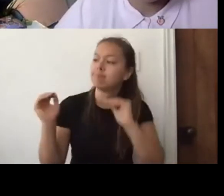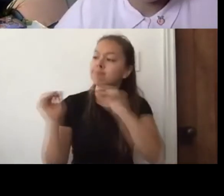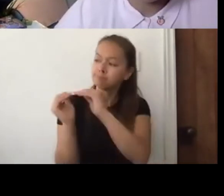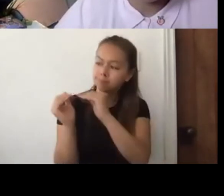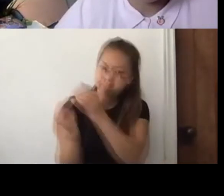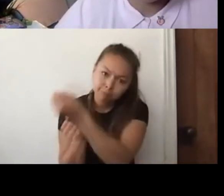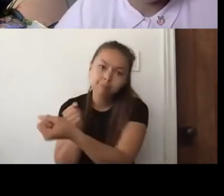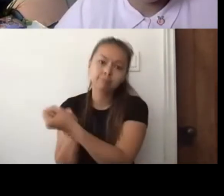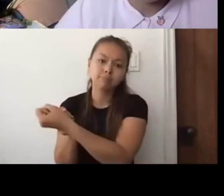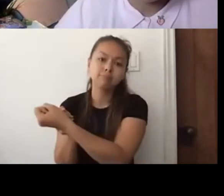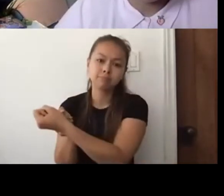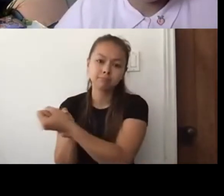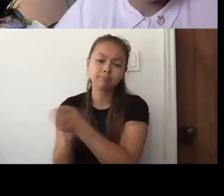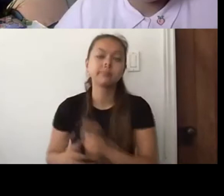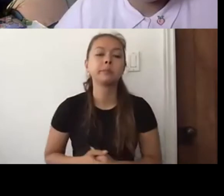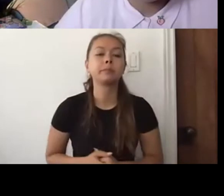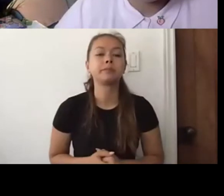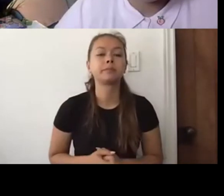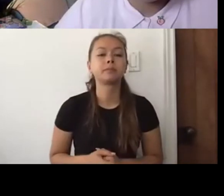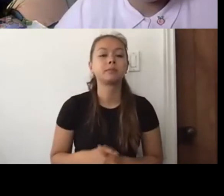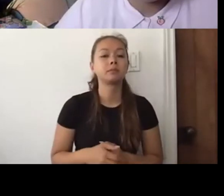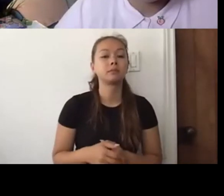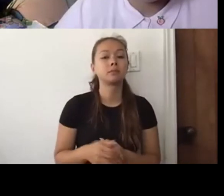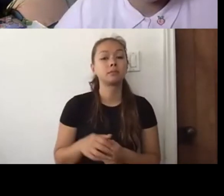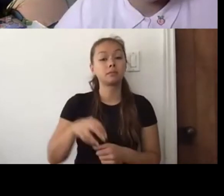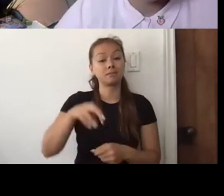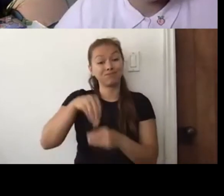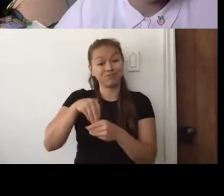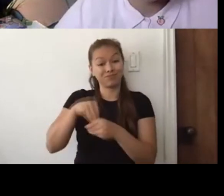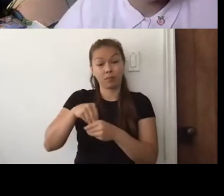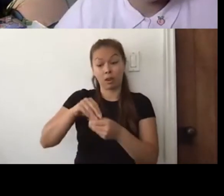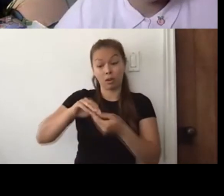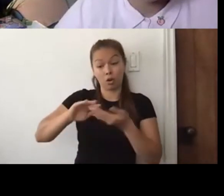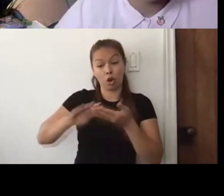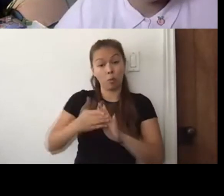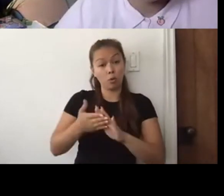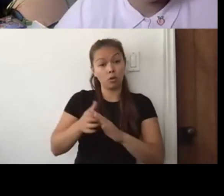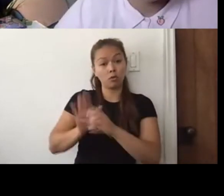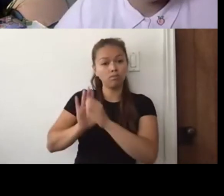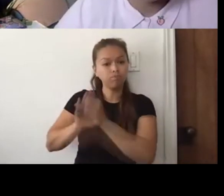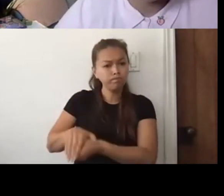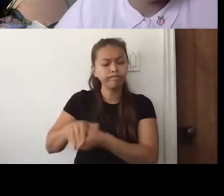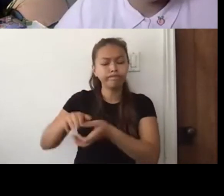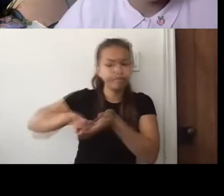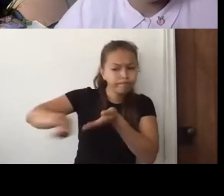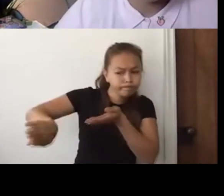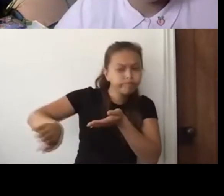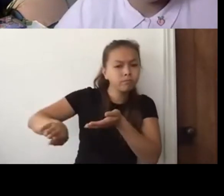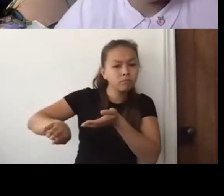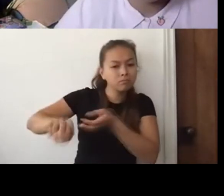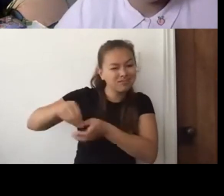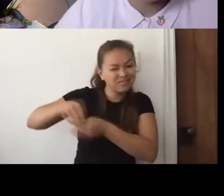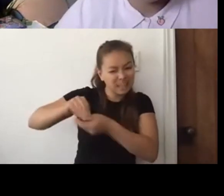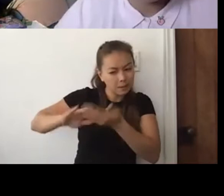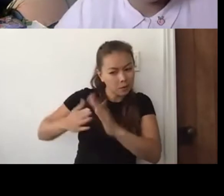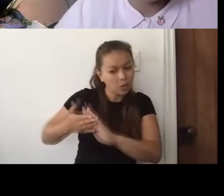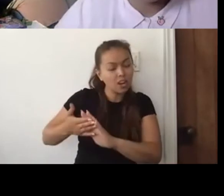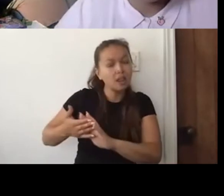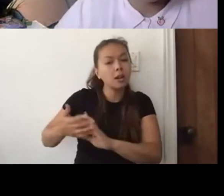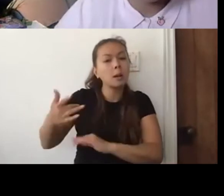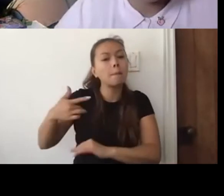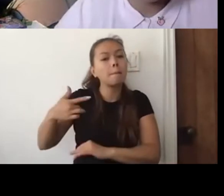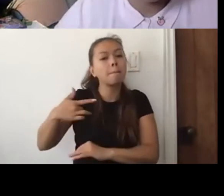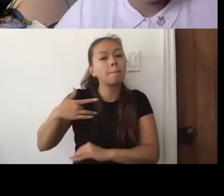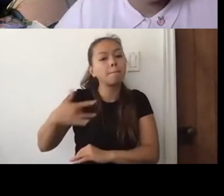know, marginalized or oppressed communities, there's, from what I've seen, there might be a tendency to kind of compare experiences and say, oh, well,